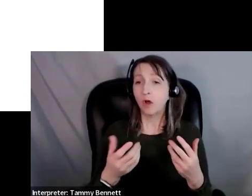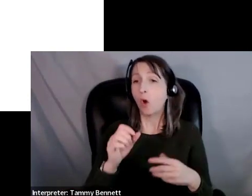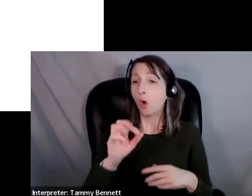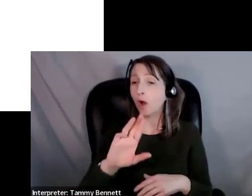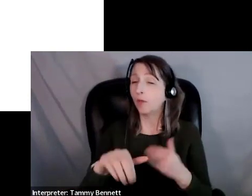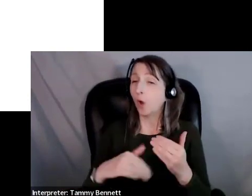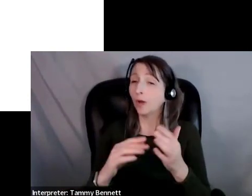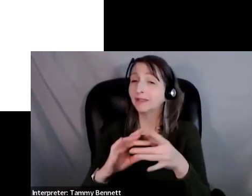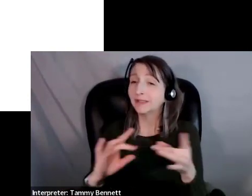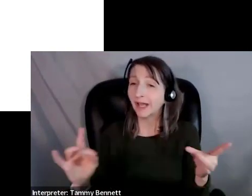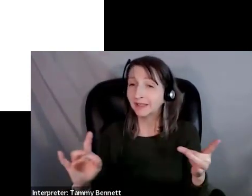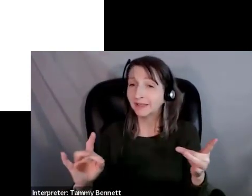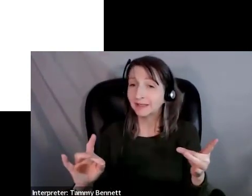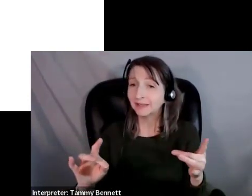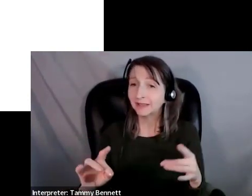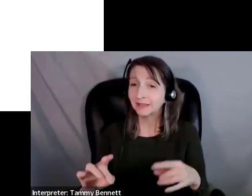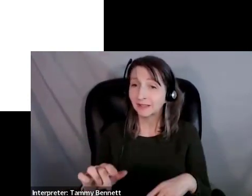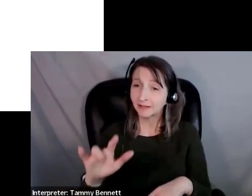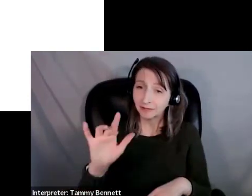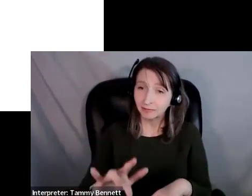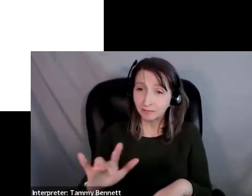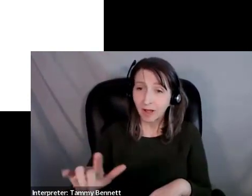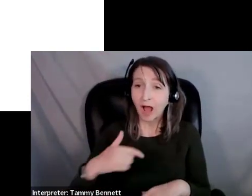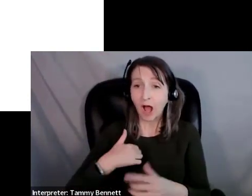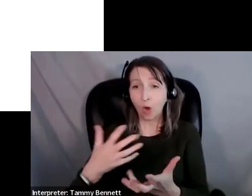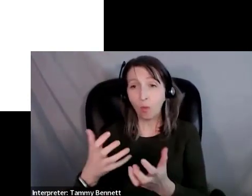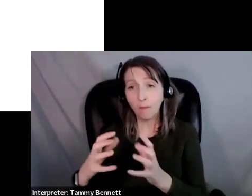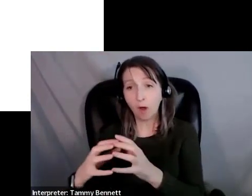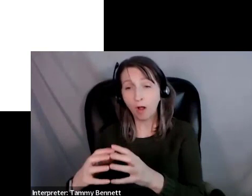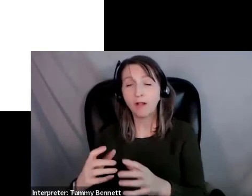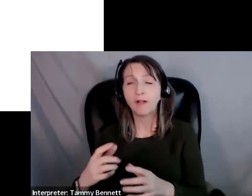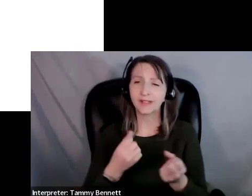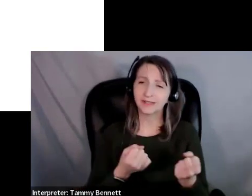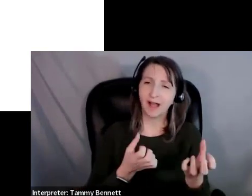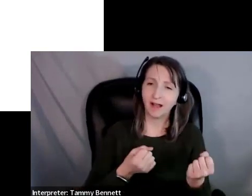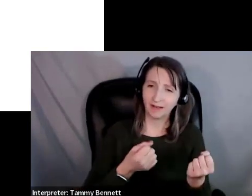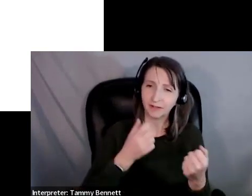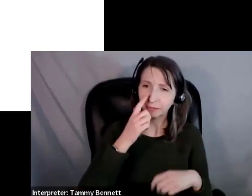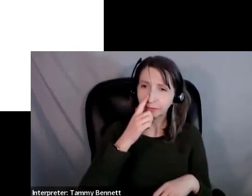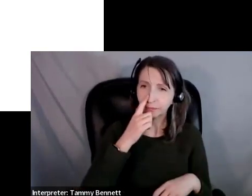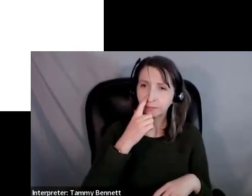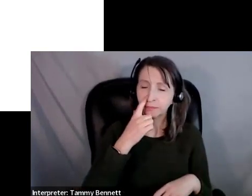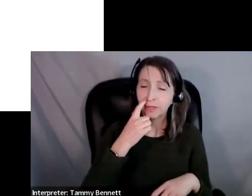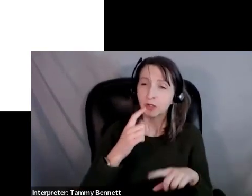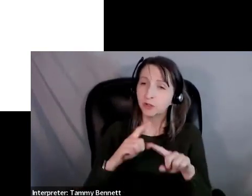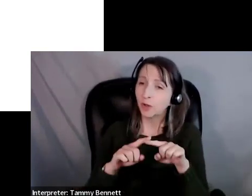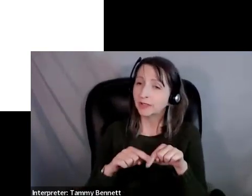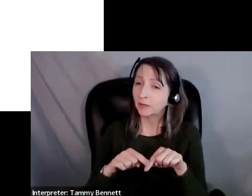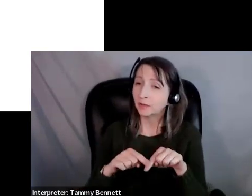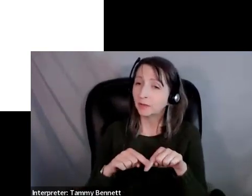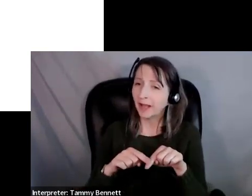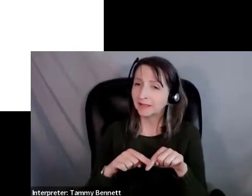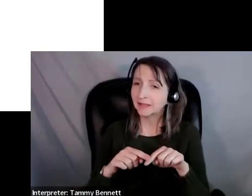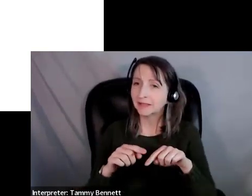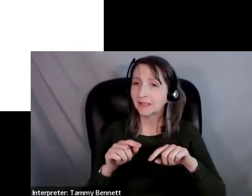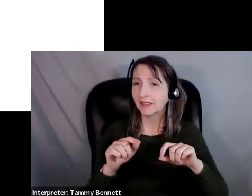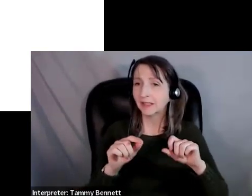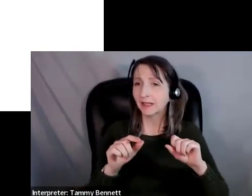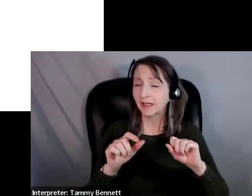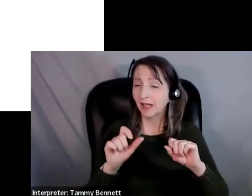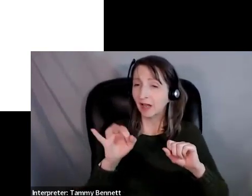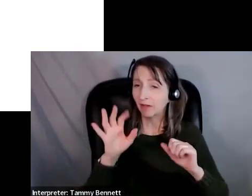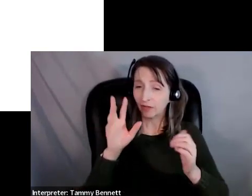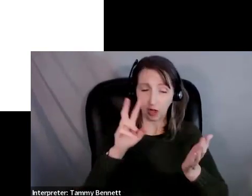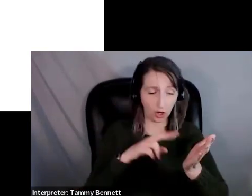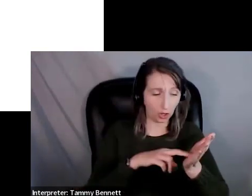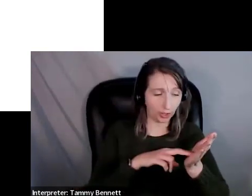ball. So it depends on the student. depends on are they, is looking at me and taking their eye contact away from me from their screen.